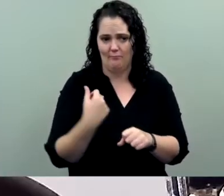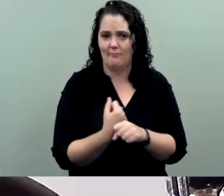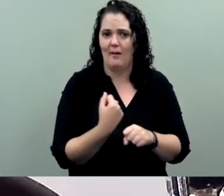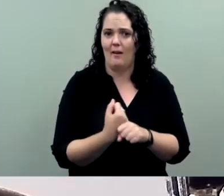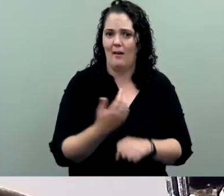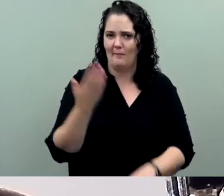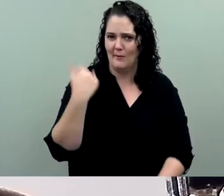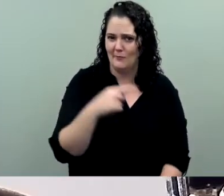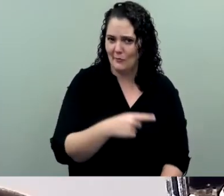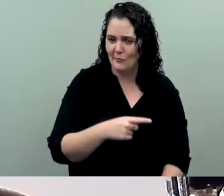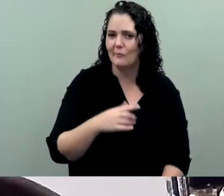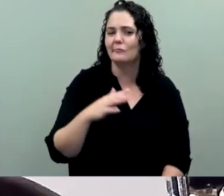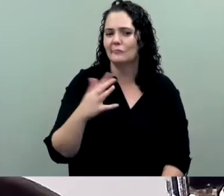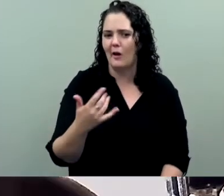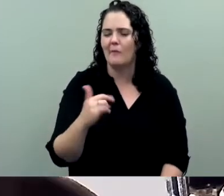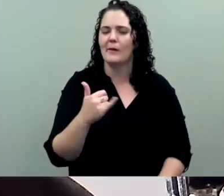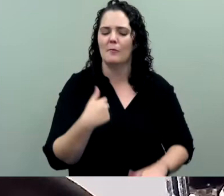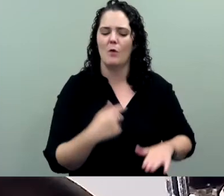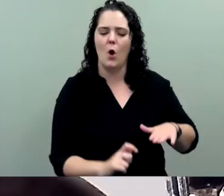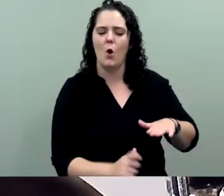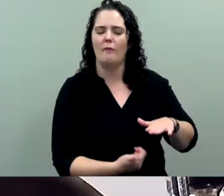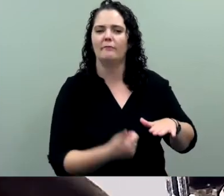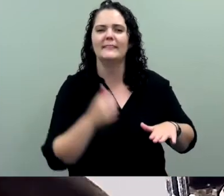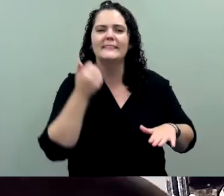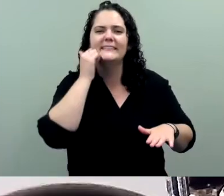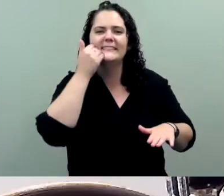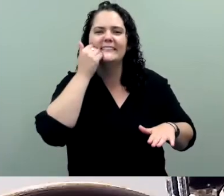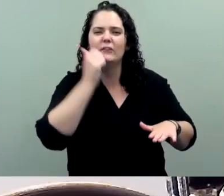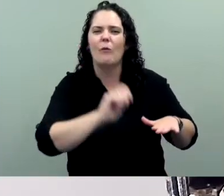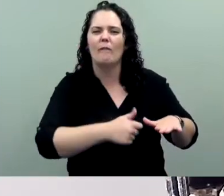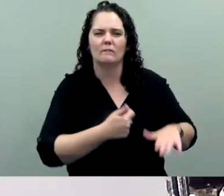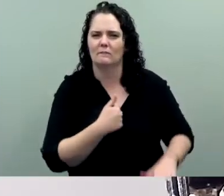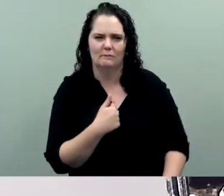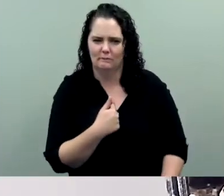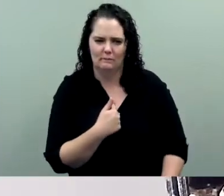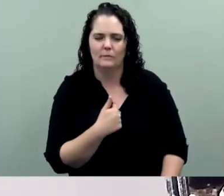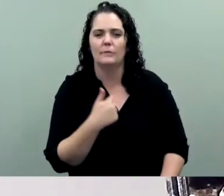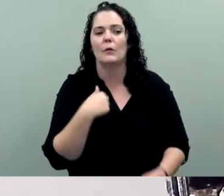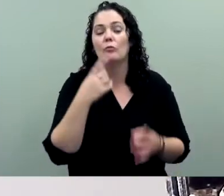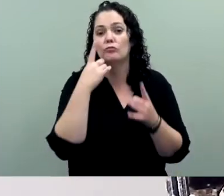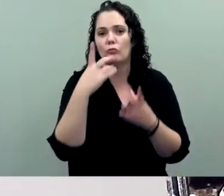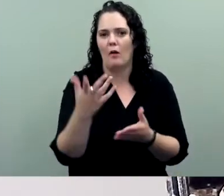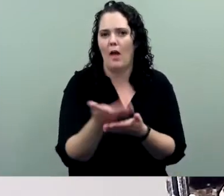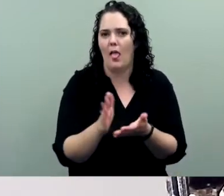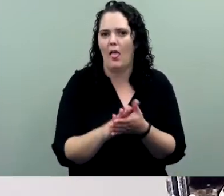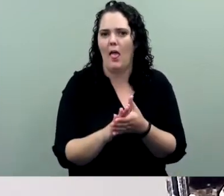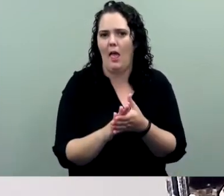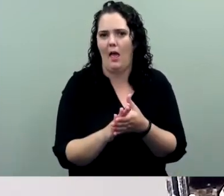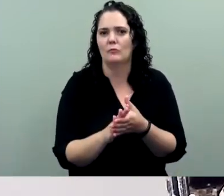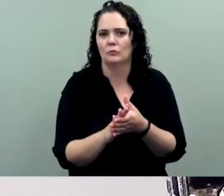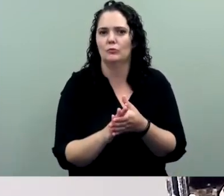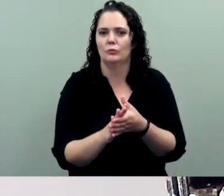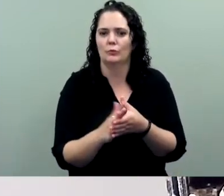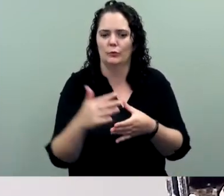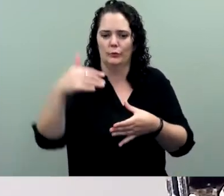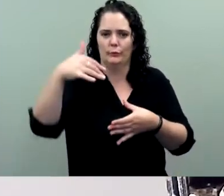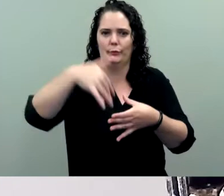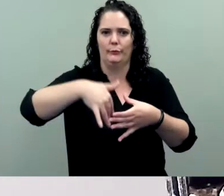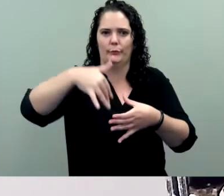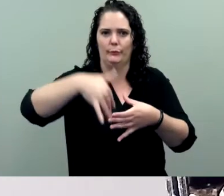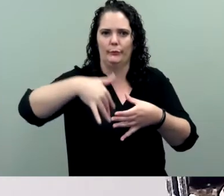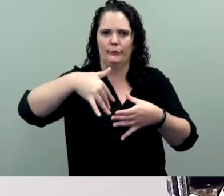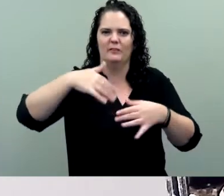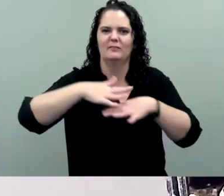off the heat so that I don't forget about it while we do this next drawing. And then I'll show you how to strain it after we finish this first drawing. Okay, I'm gonna put that back to the side.